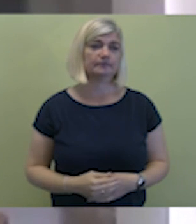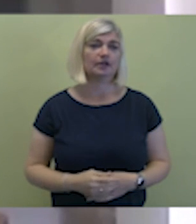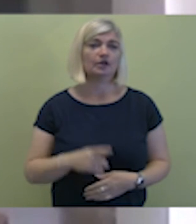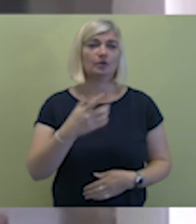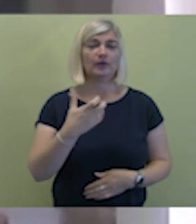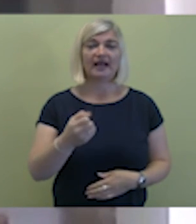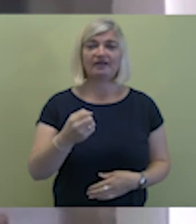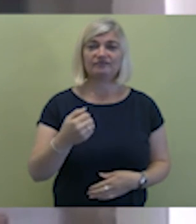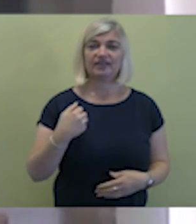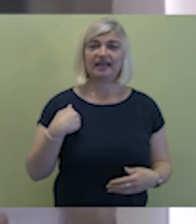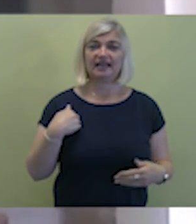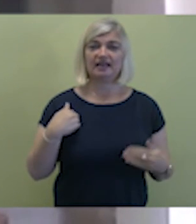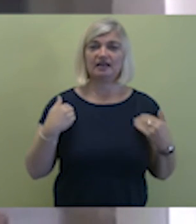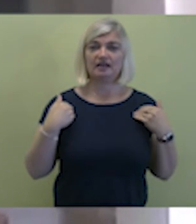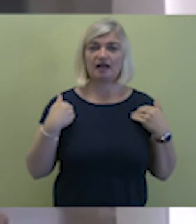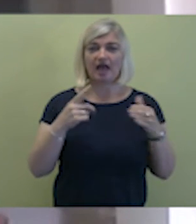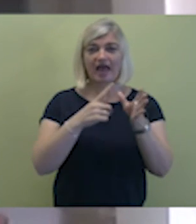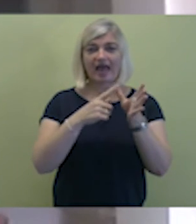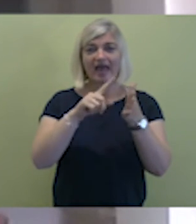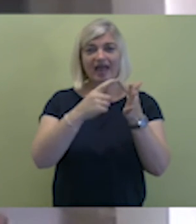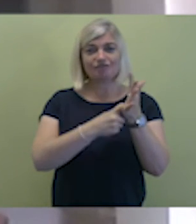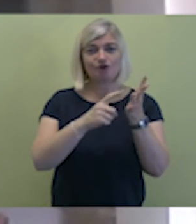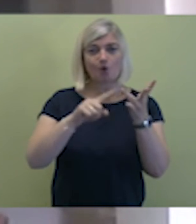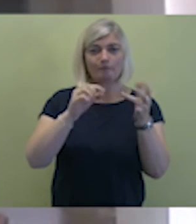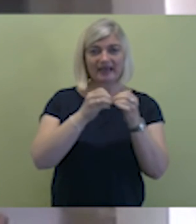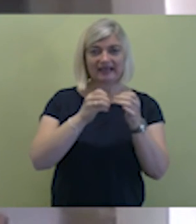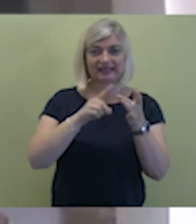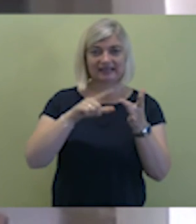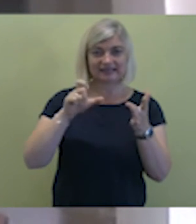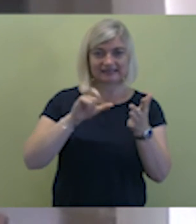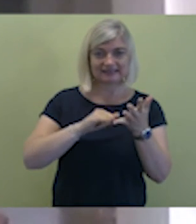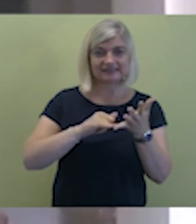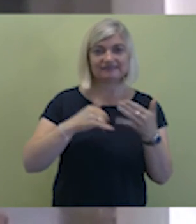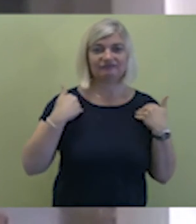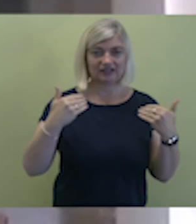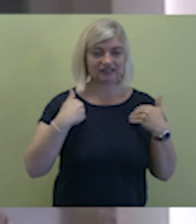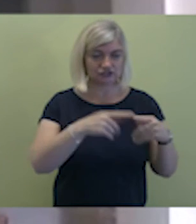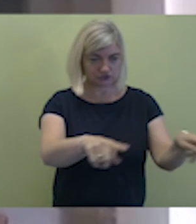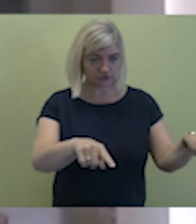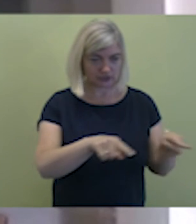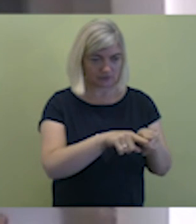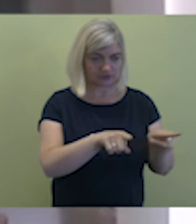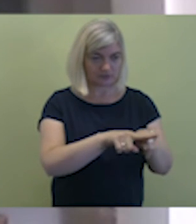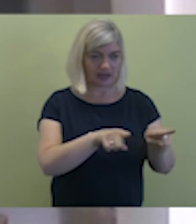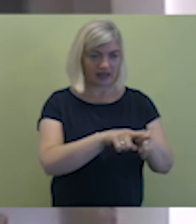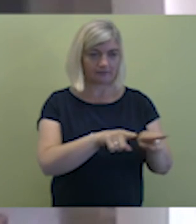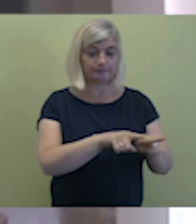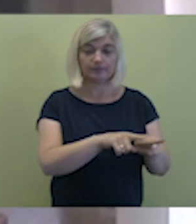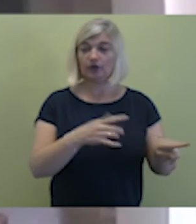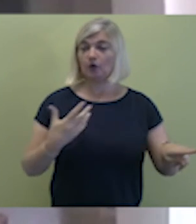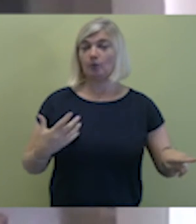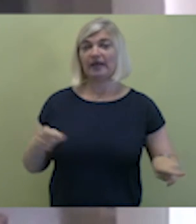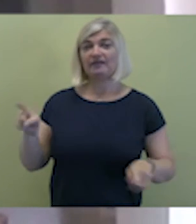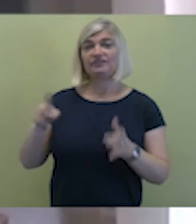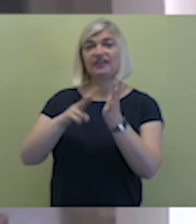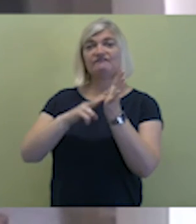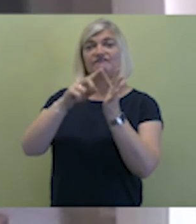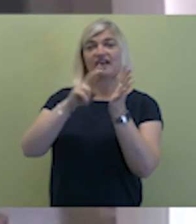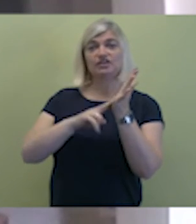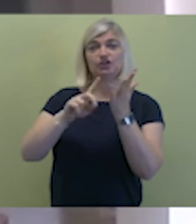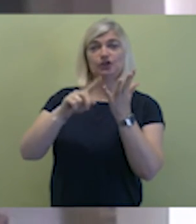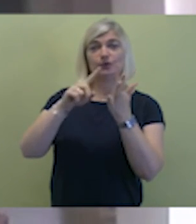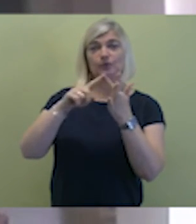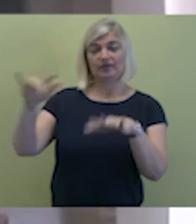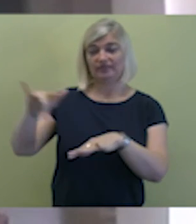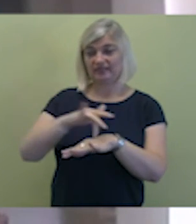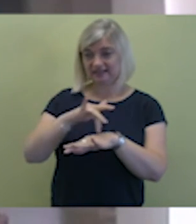well-being. We've got the aerobic studio. We often do some of our fitness classes in. We've got the venue theatre, which is our on-site theatre next door